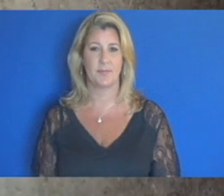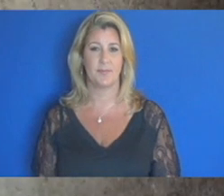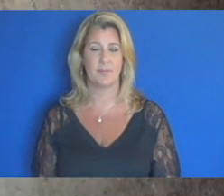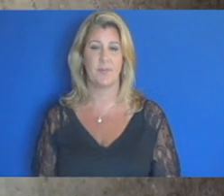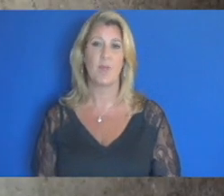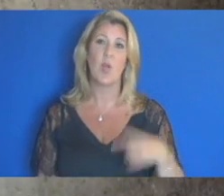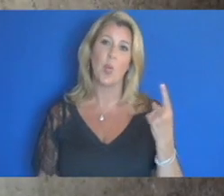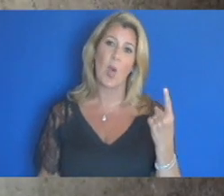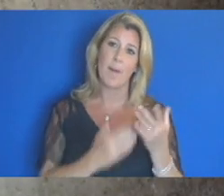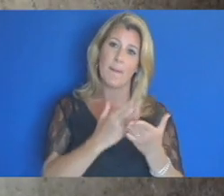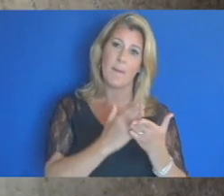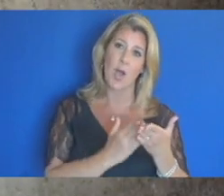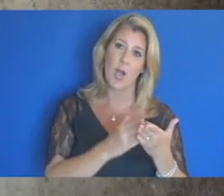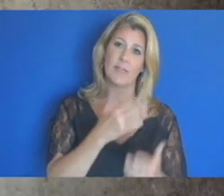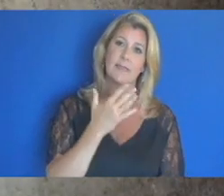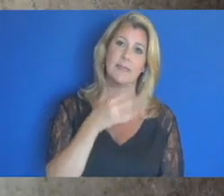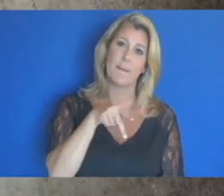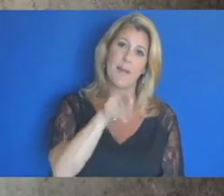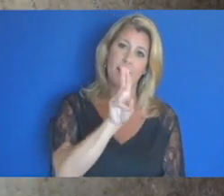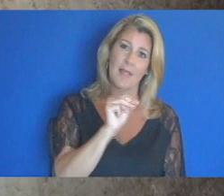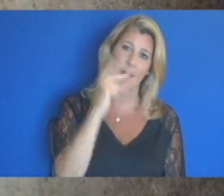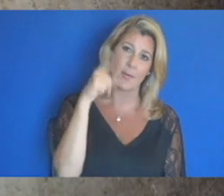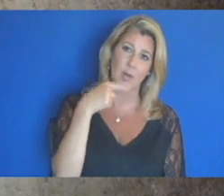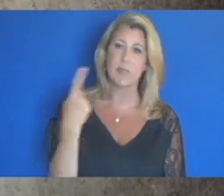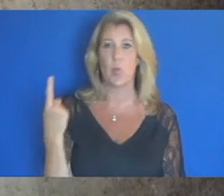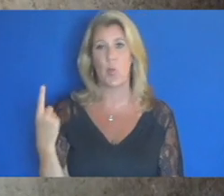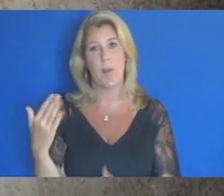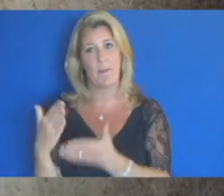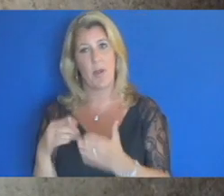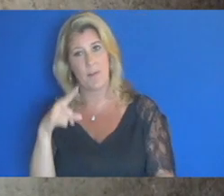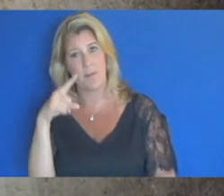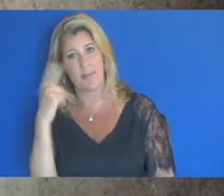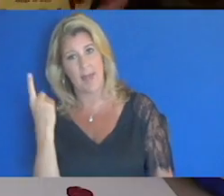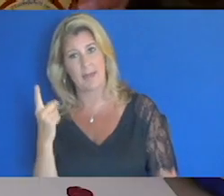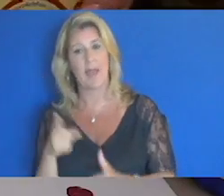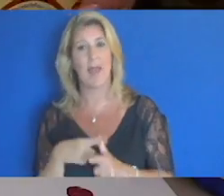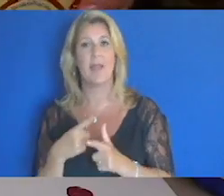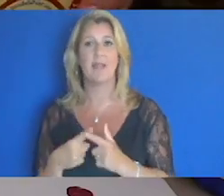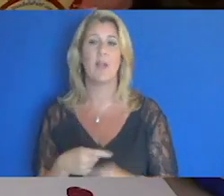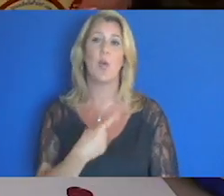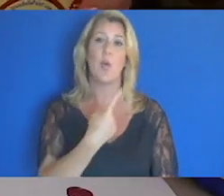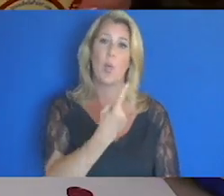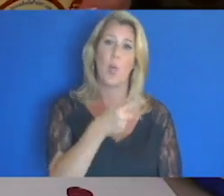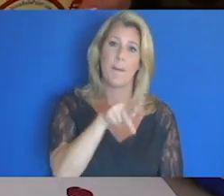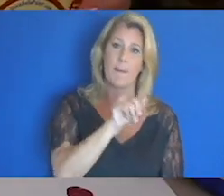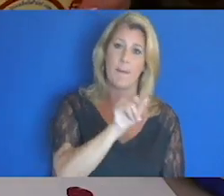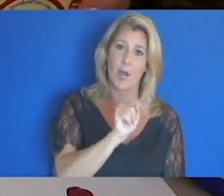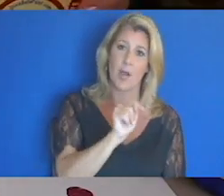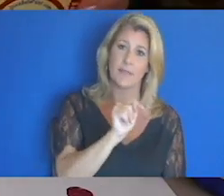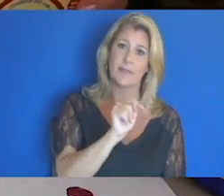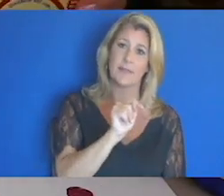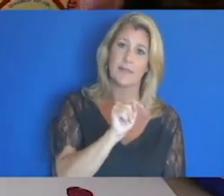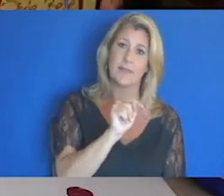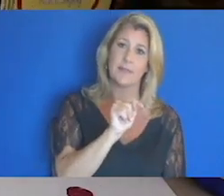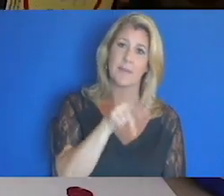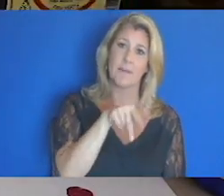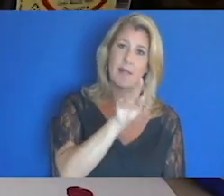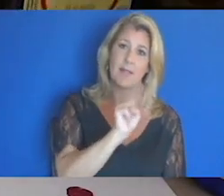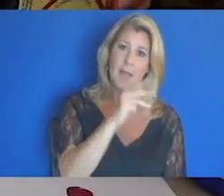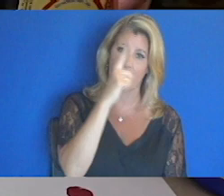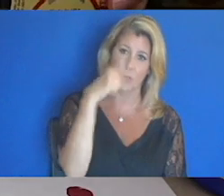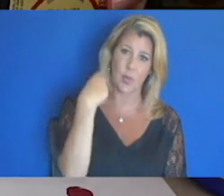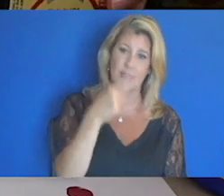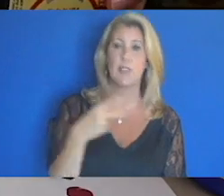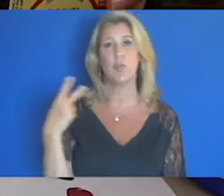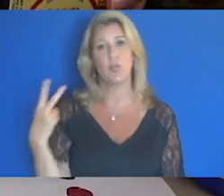this side, I'm going to do the same but with black color. One part Plum Crazy,